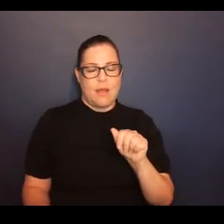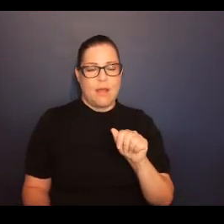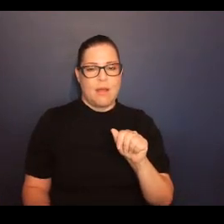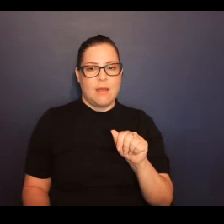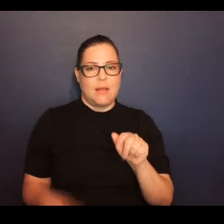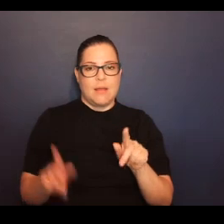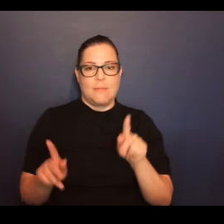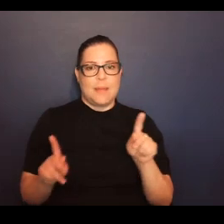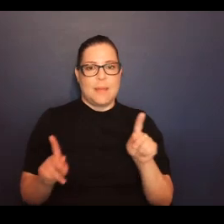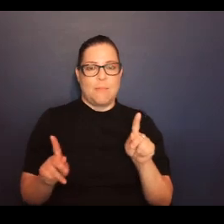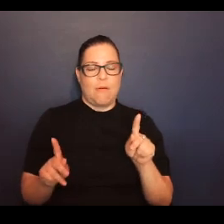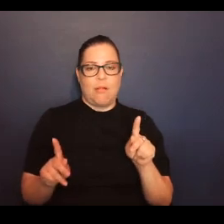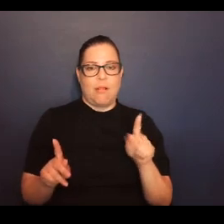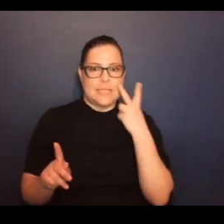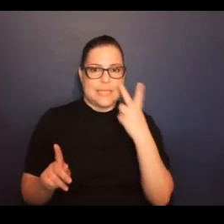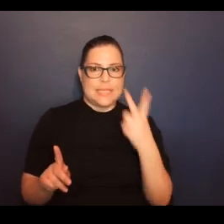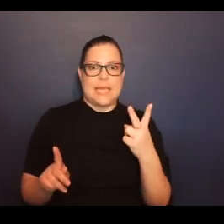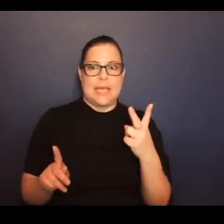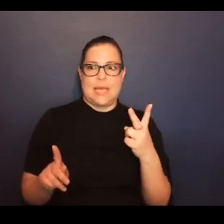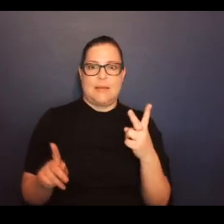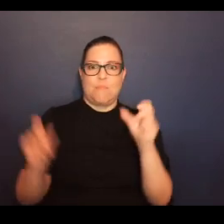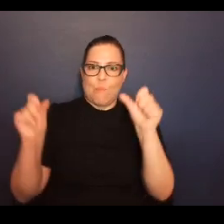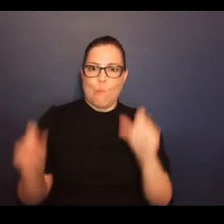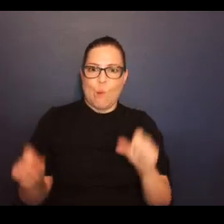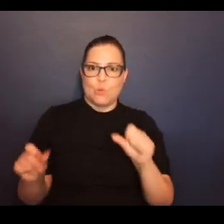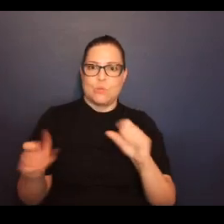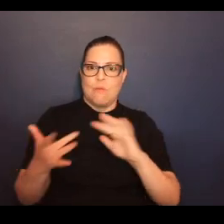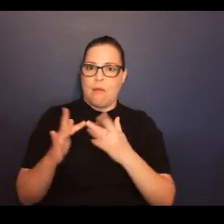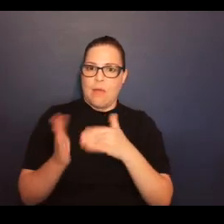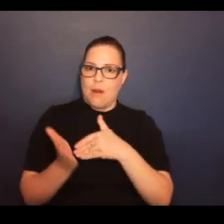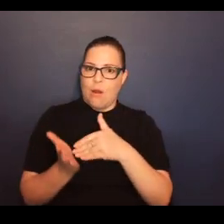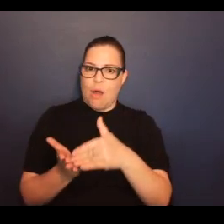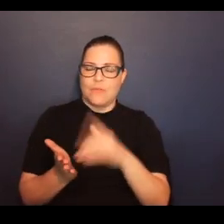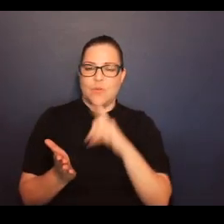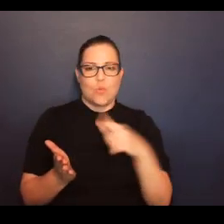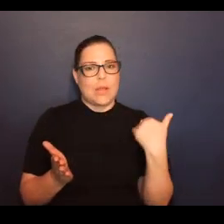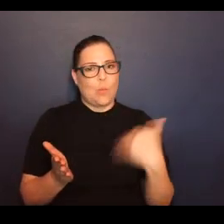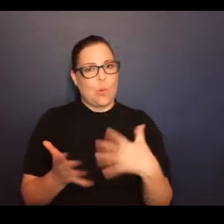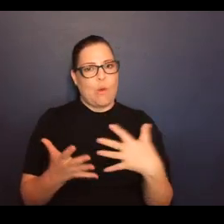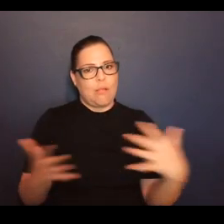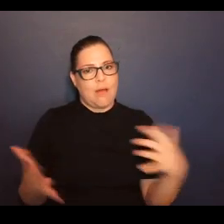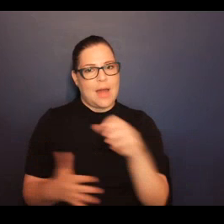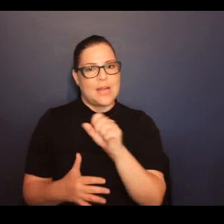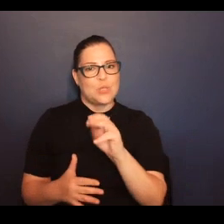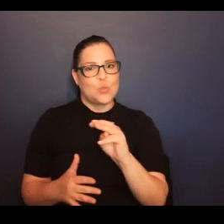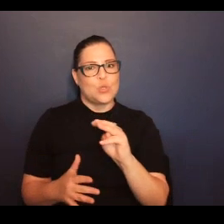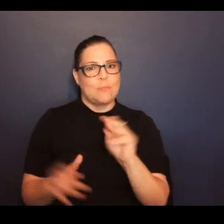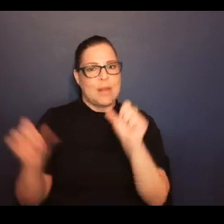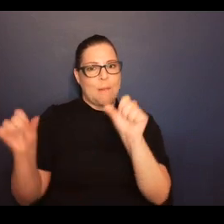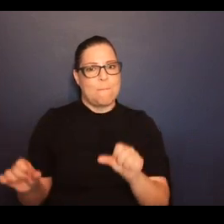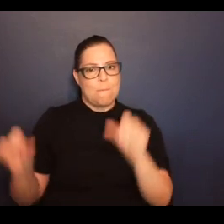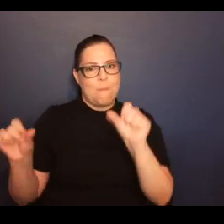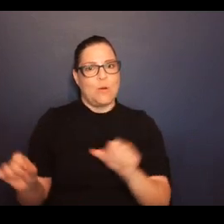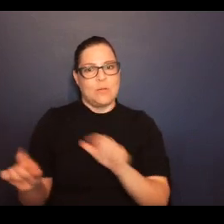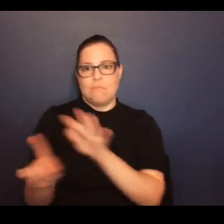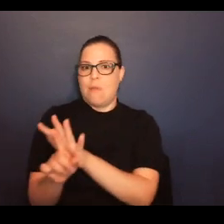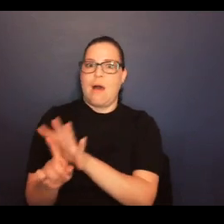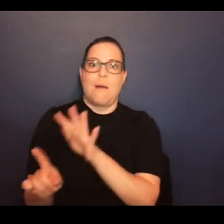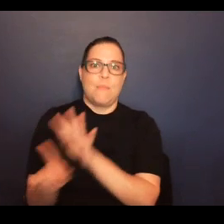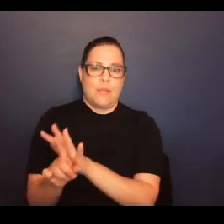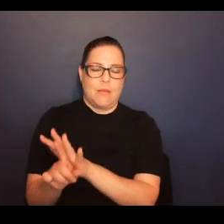I'm constantly seeing it being posted online, and it's very social media heavy, and it seems to be a very popular